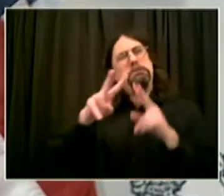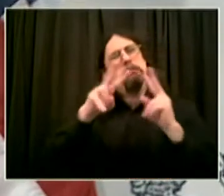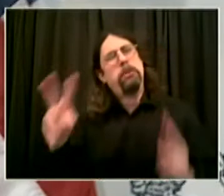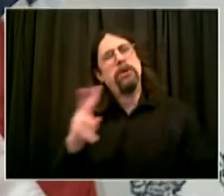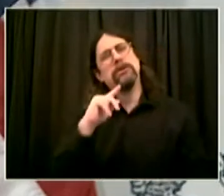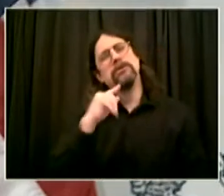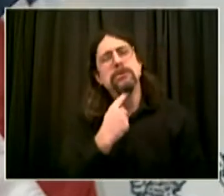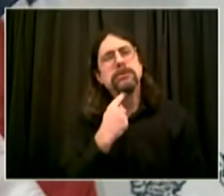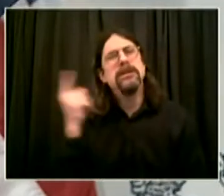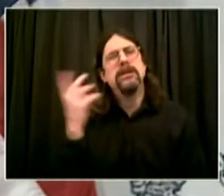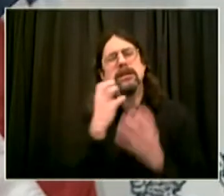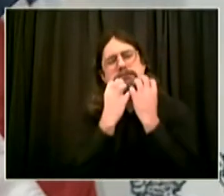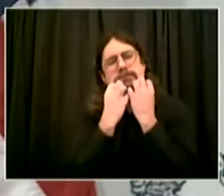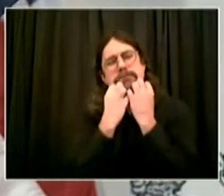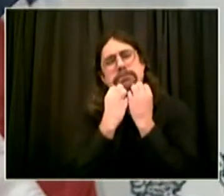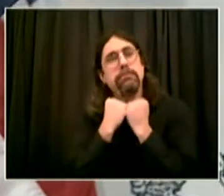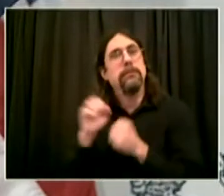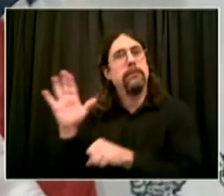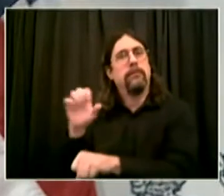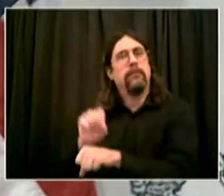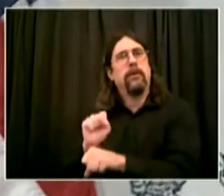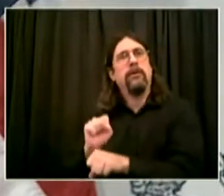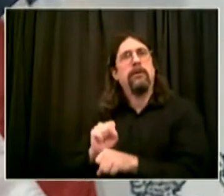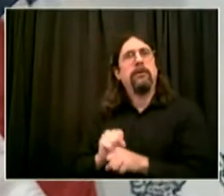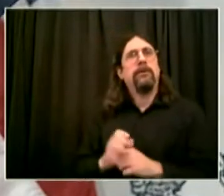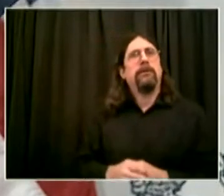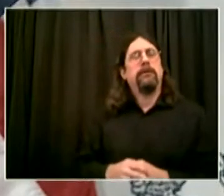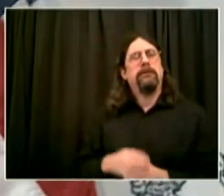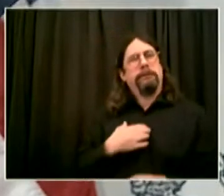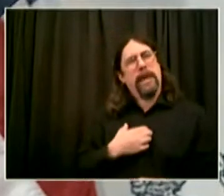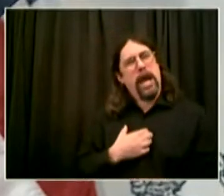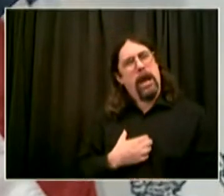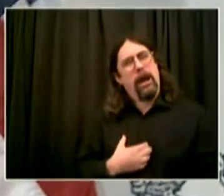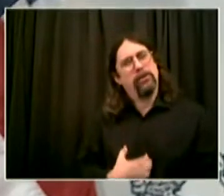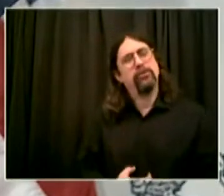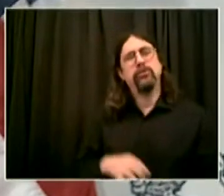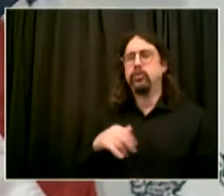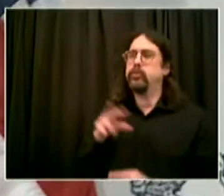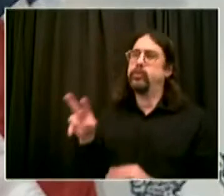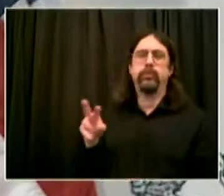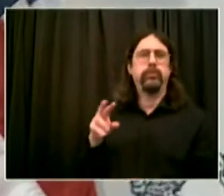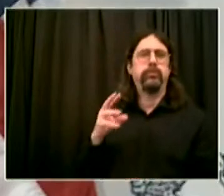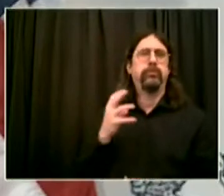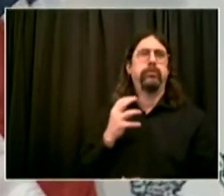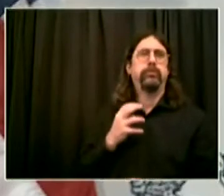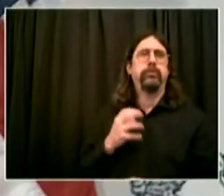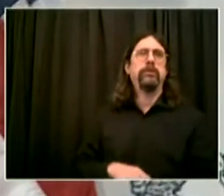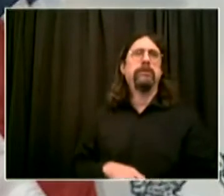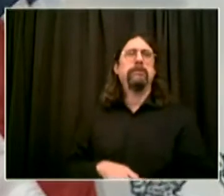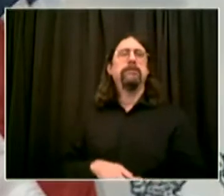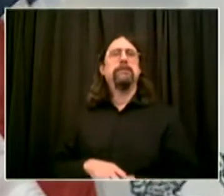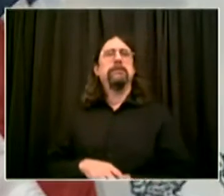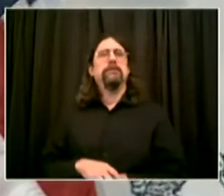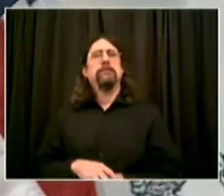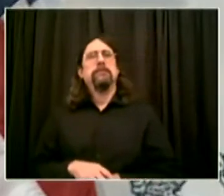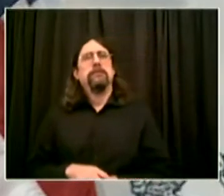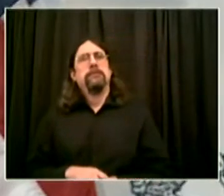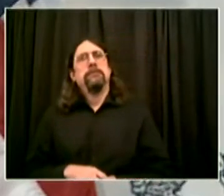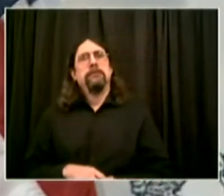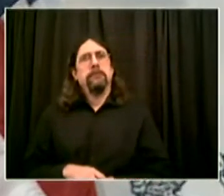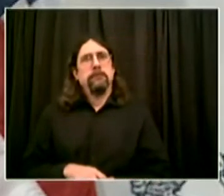incredibly important role he experienced from the leadership of police precinct councils, the voice they brought,